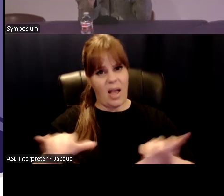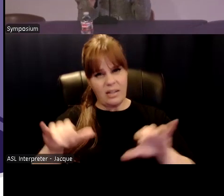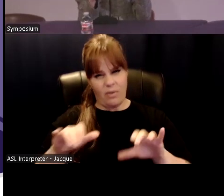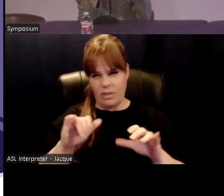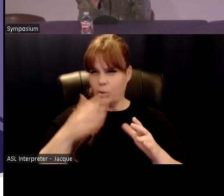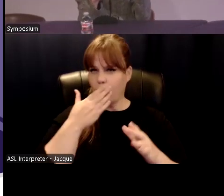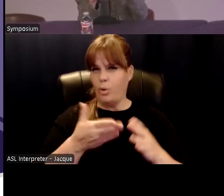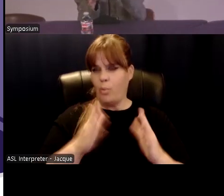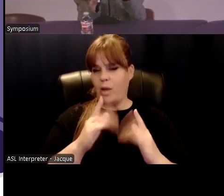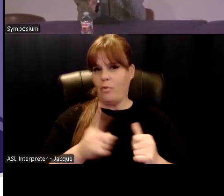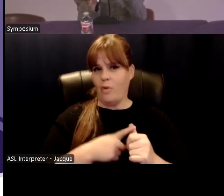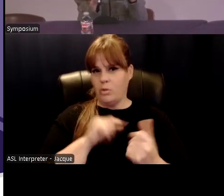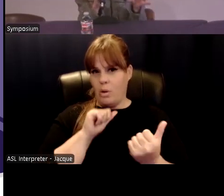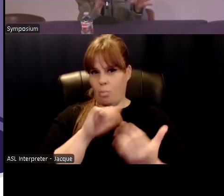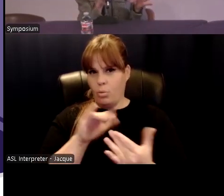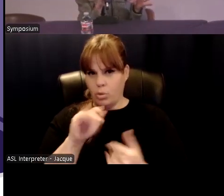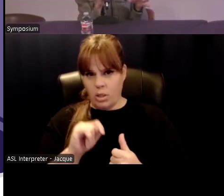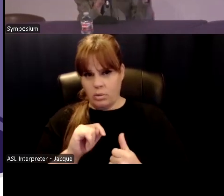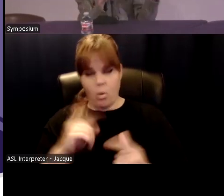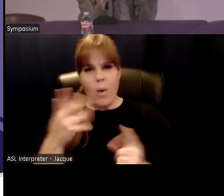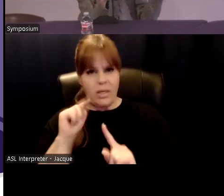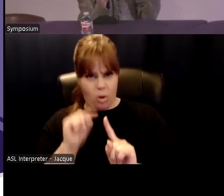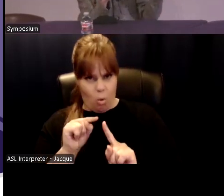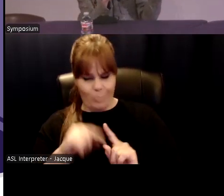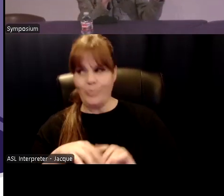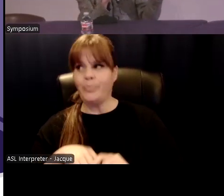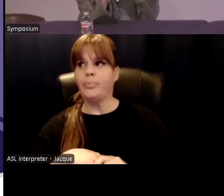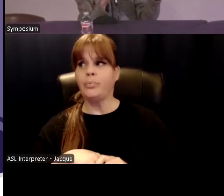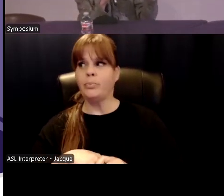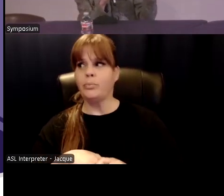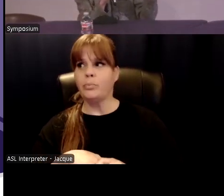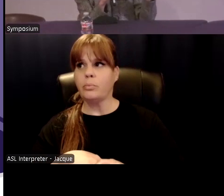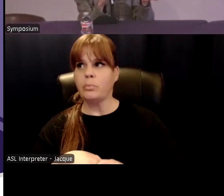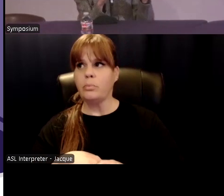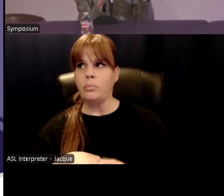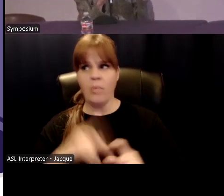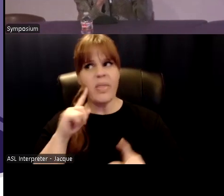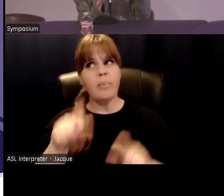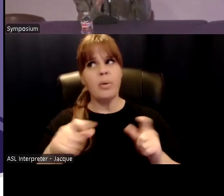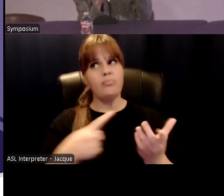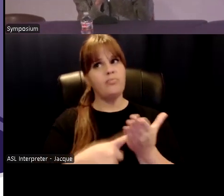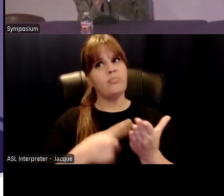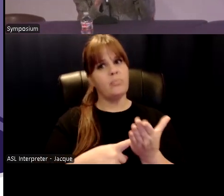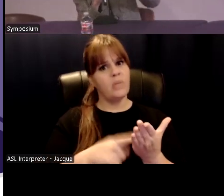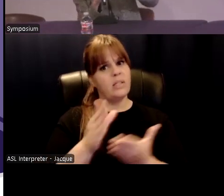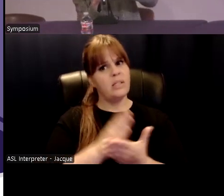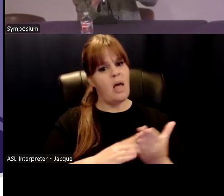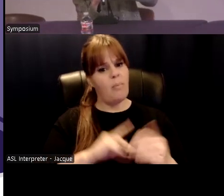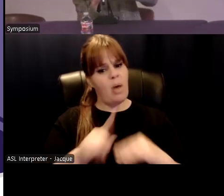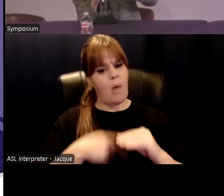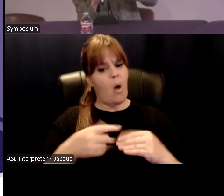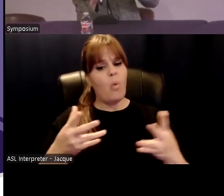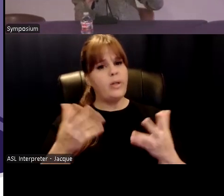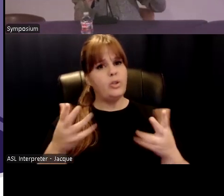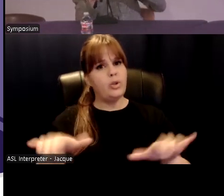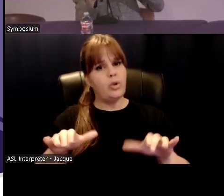first approach it as to what the goal is. I think folks have talked a lot about, to some degree, what to do with the pacing for that